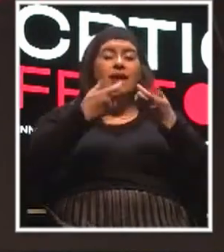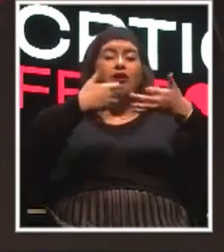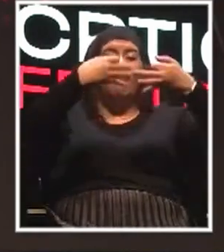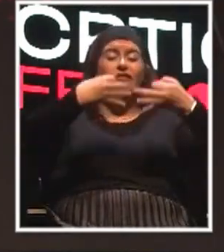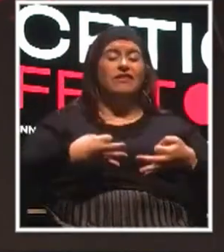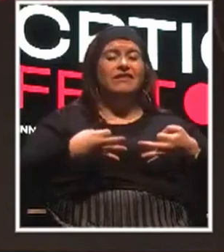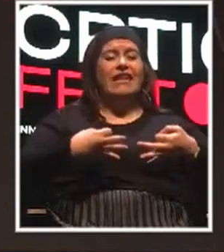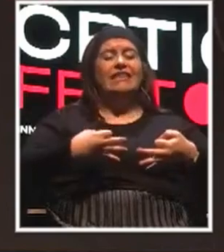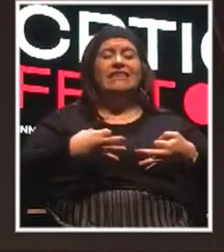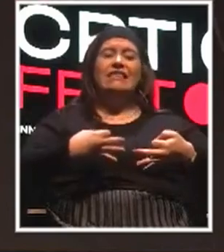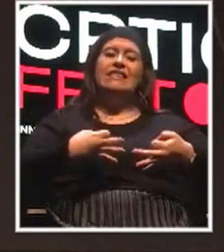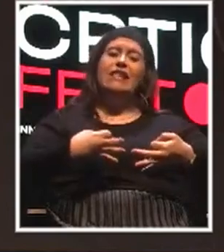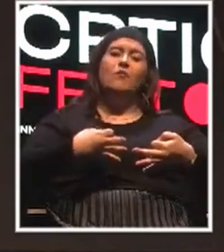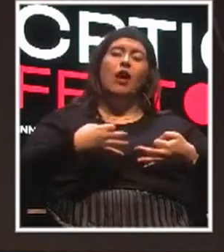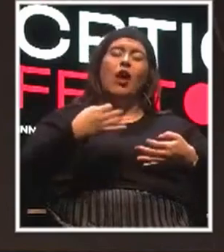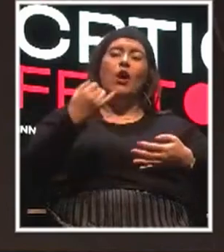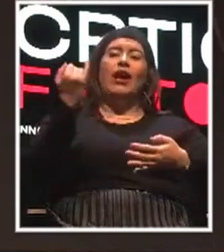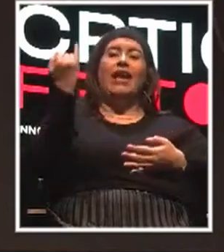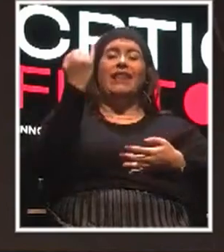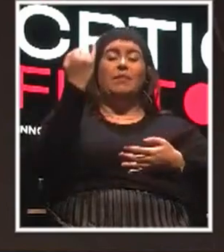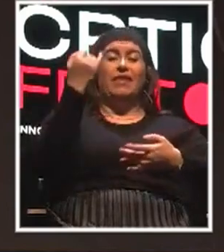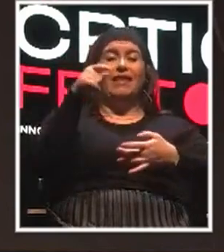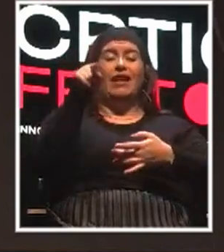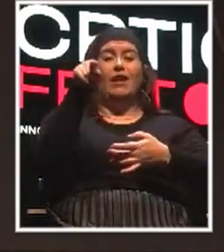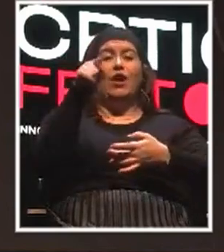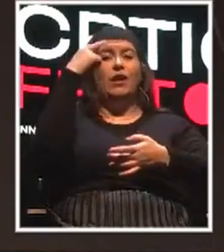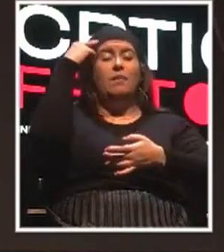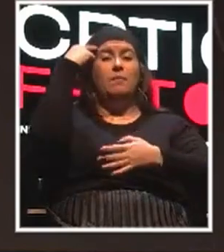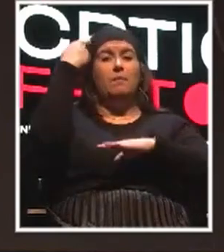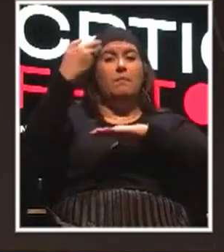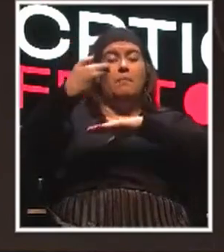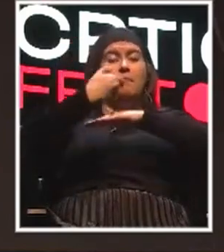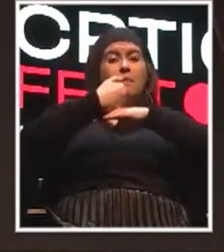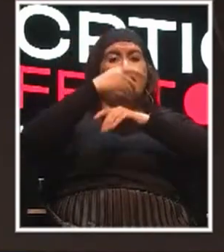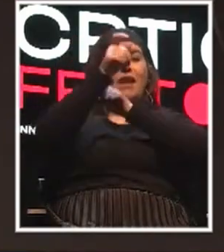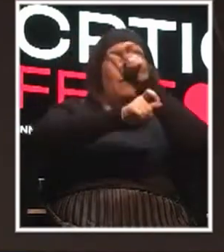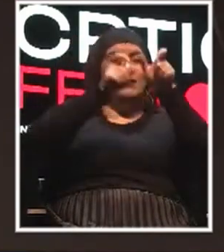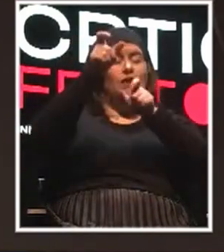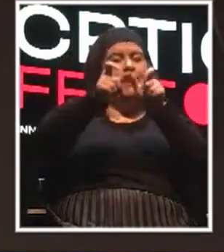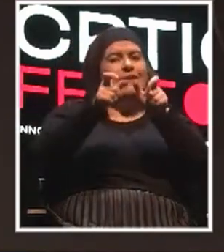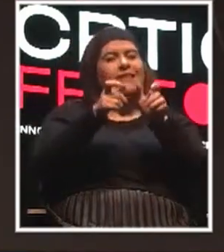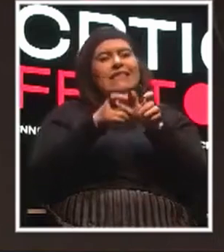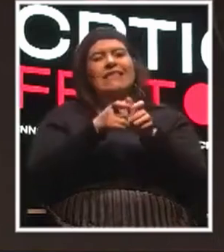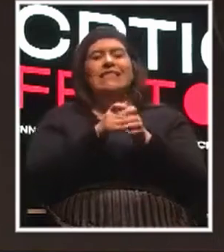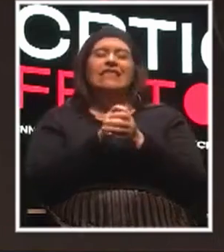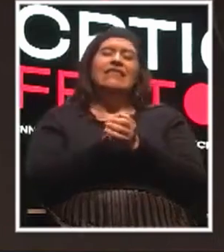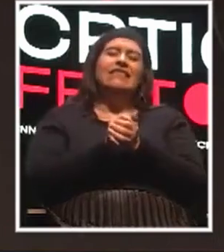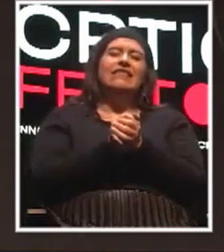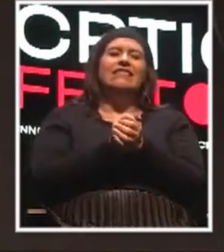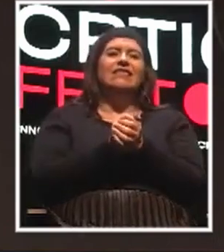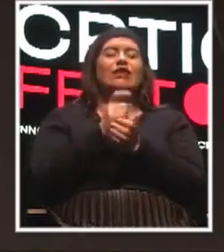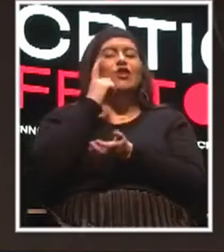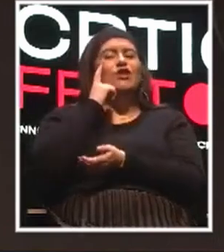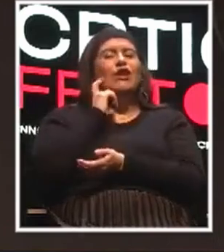just crowdsource, the marketing presence for the show, that wouldn't fly in a traditional